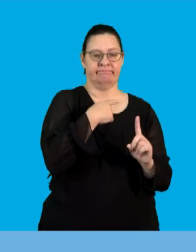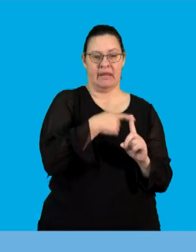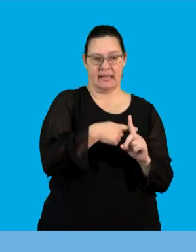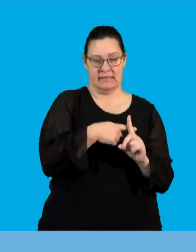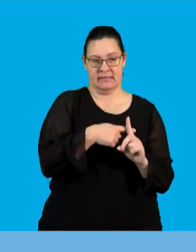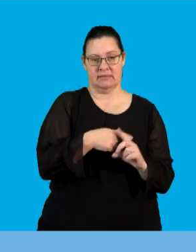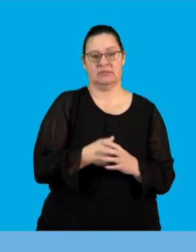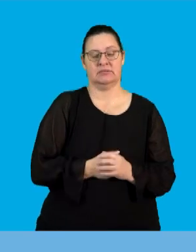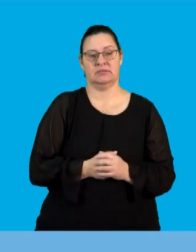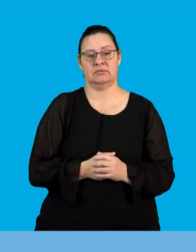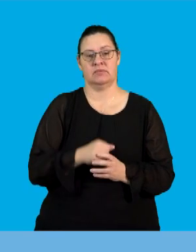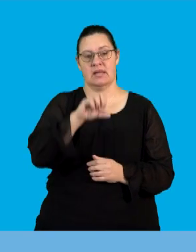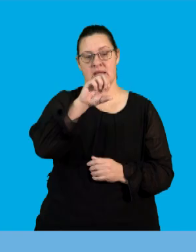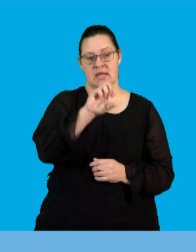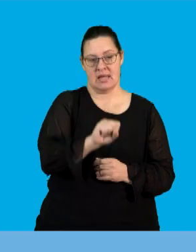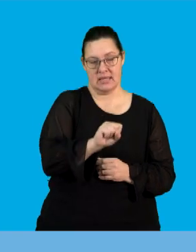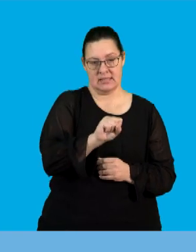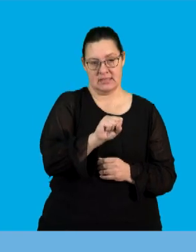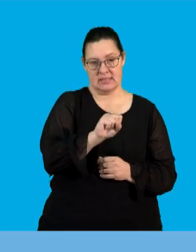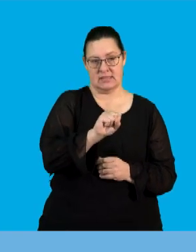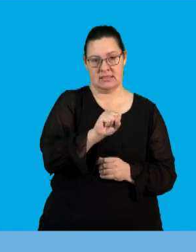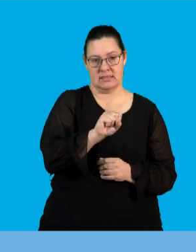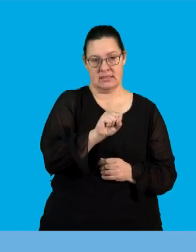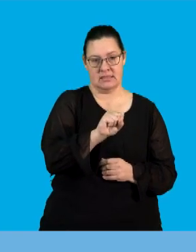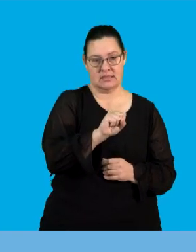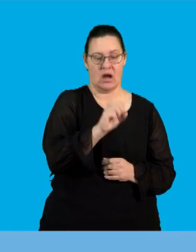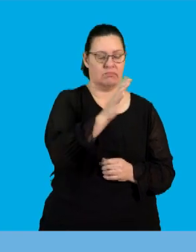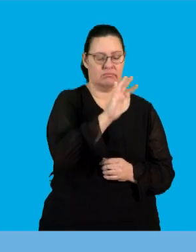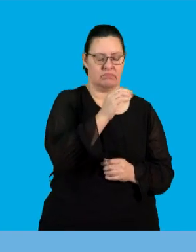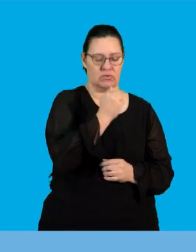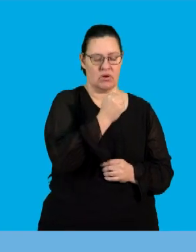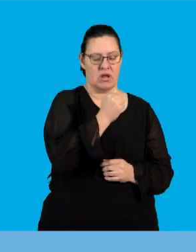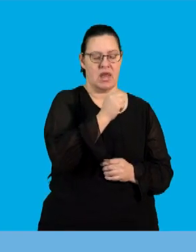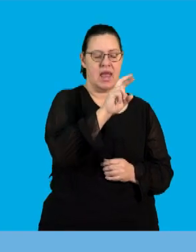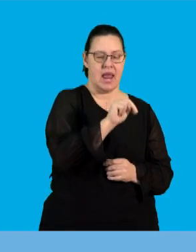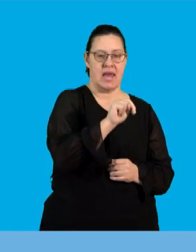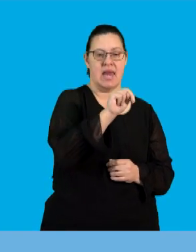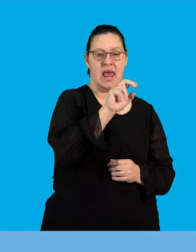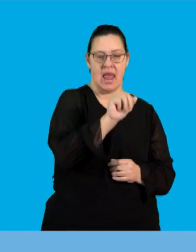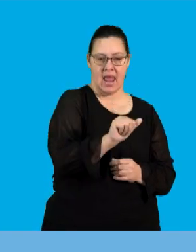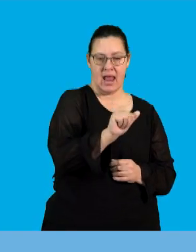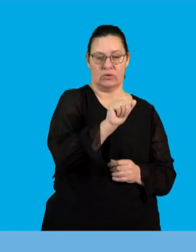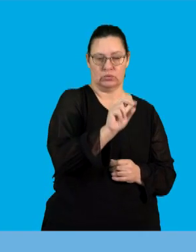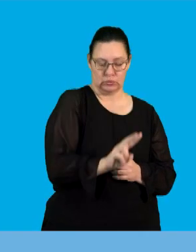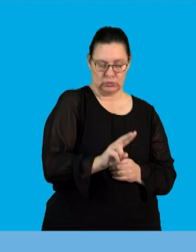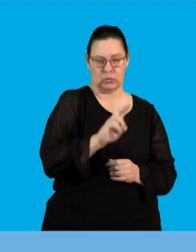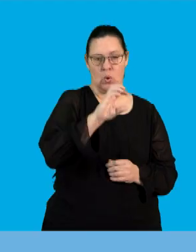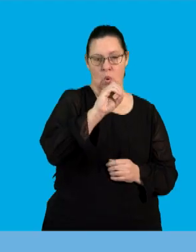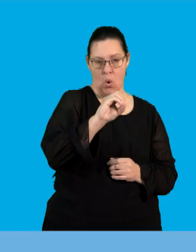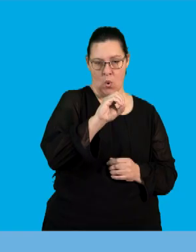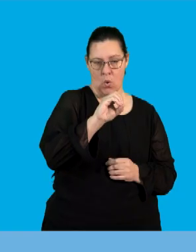is HCl, plus sodium oxide chemical formula, it's